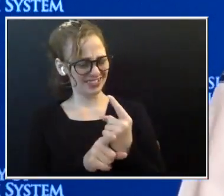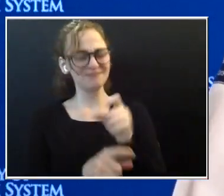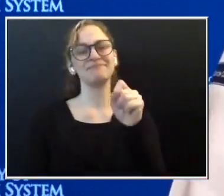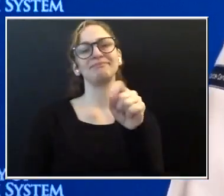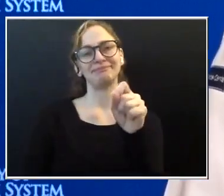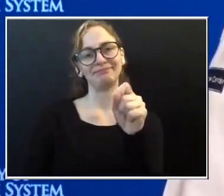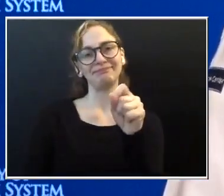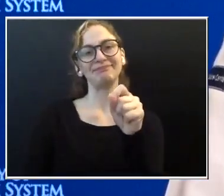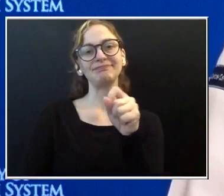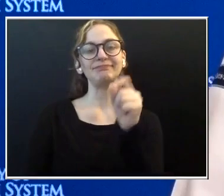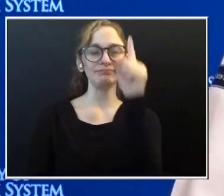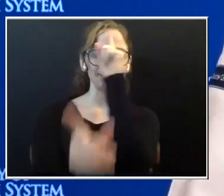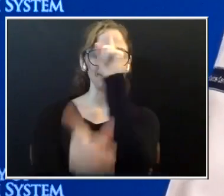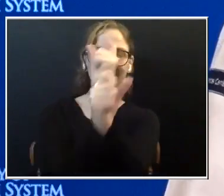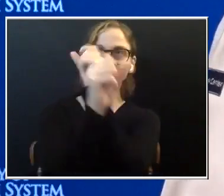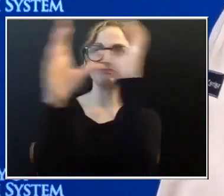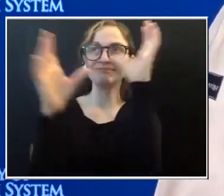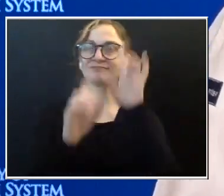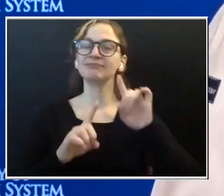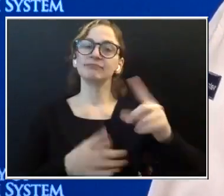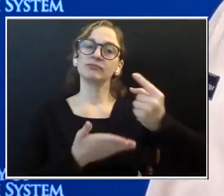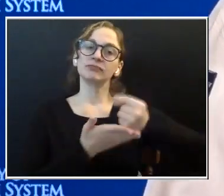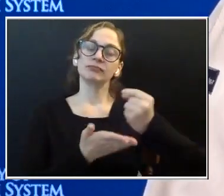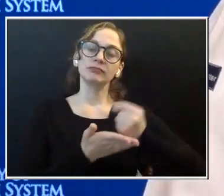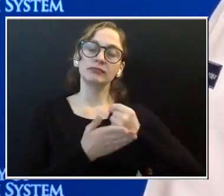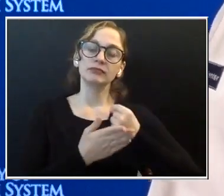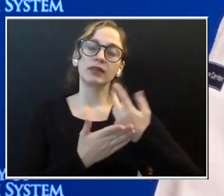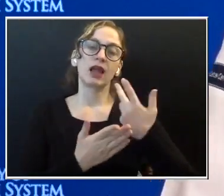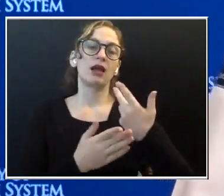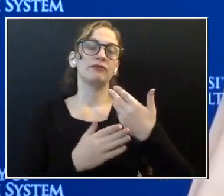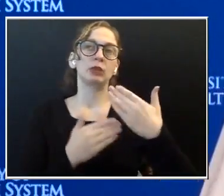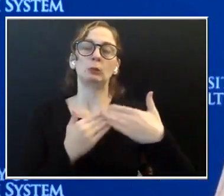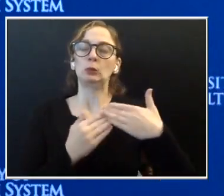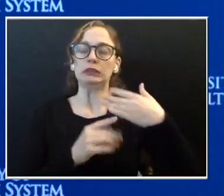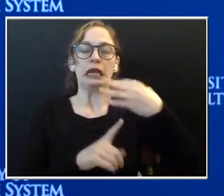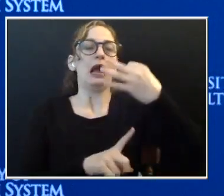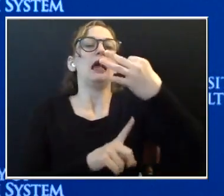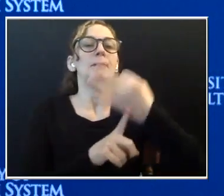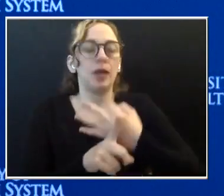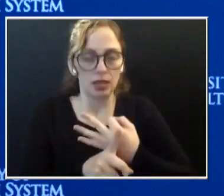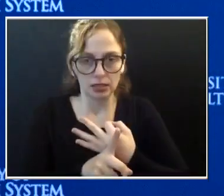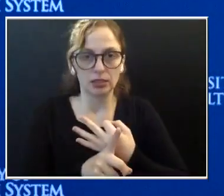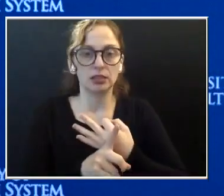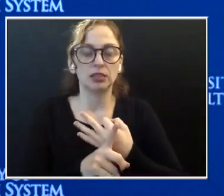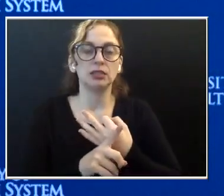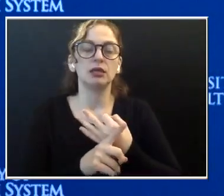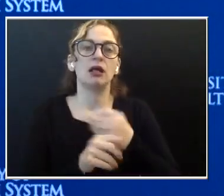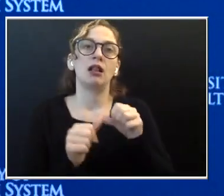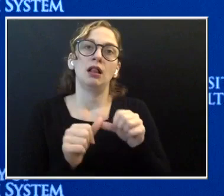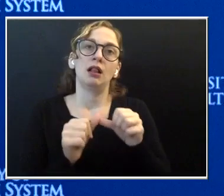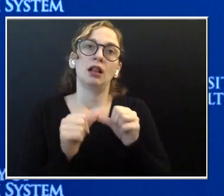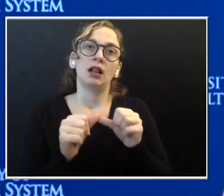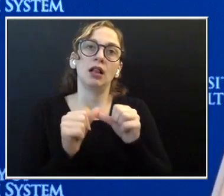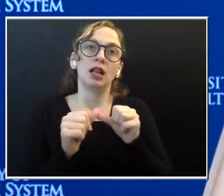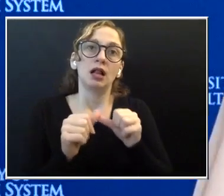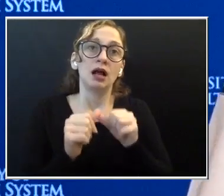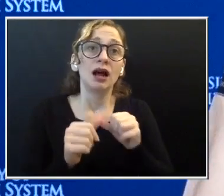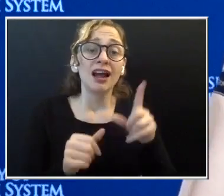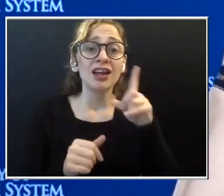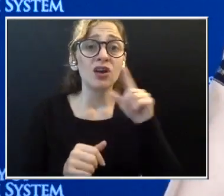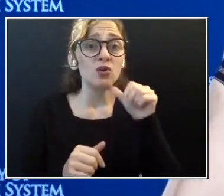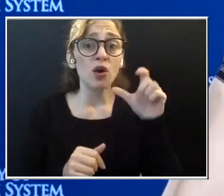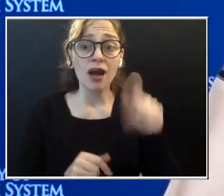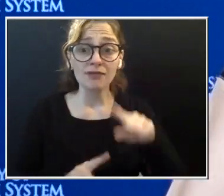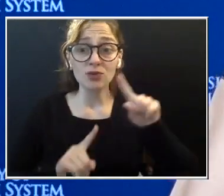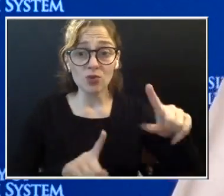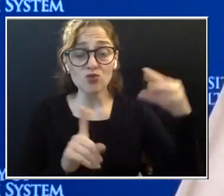you've been at treatment for several months, almost 9 months, to not have to go through the radiation, which is Monday through Friday, 5 days a week